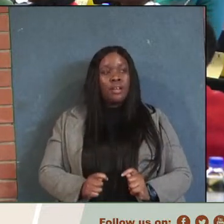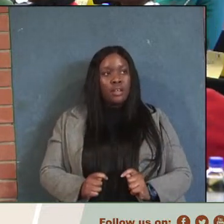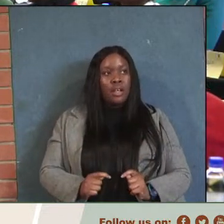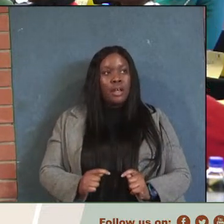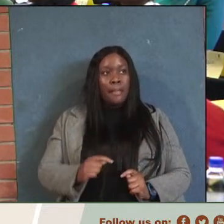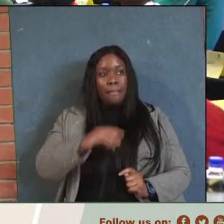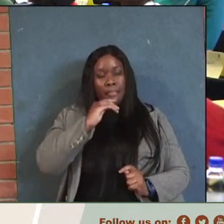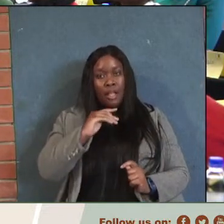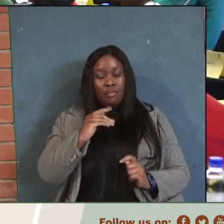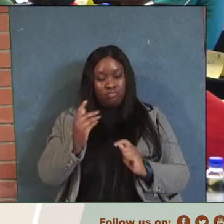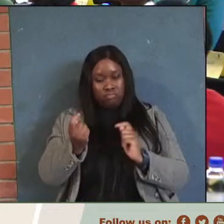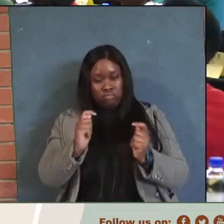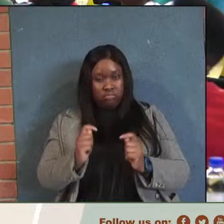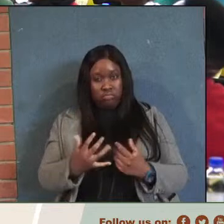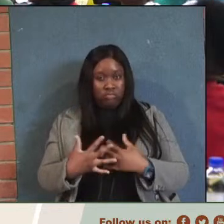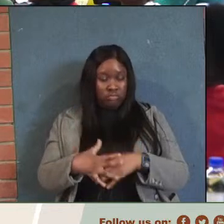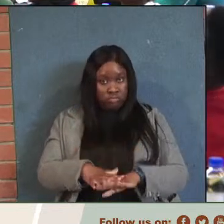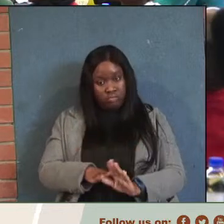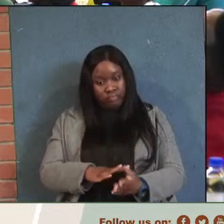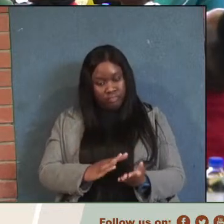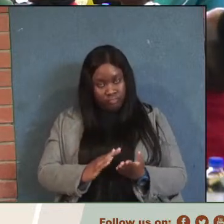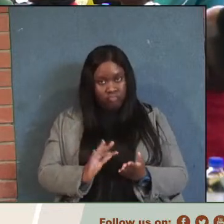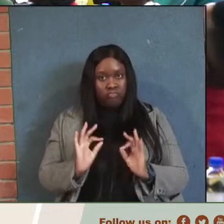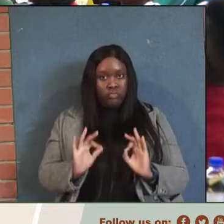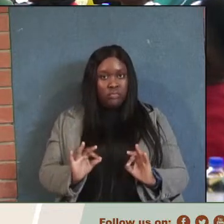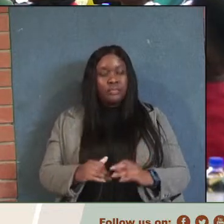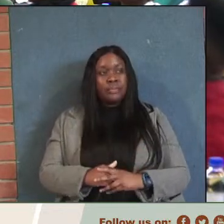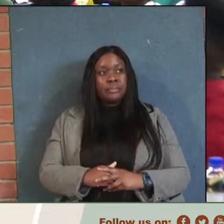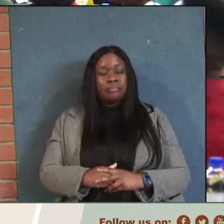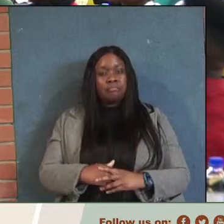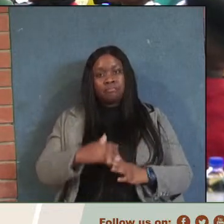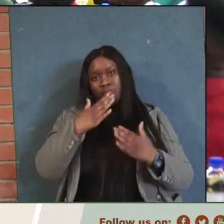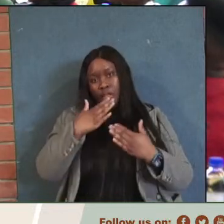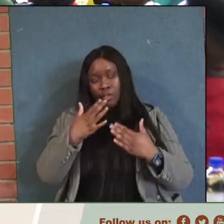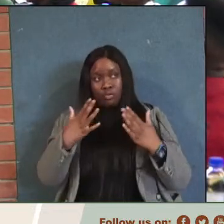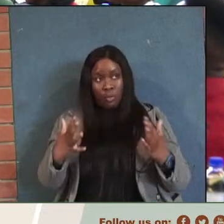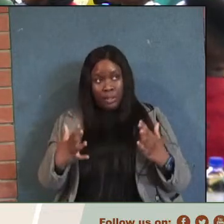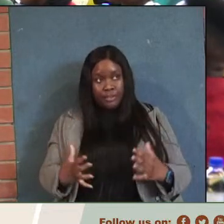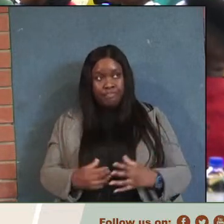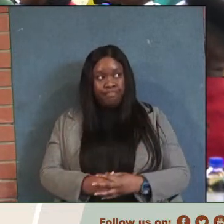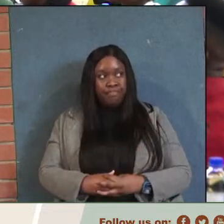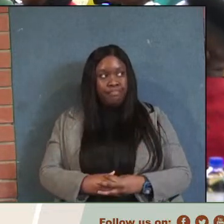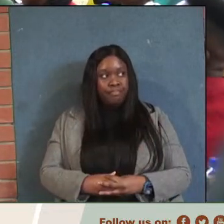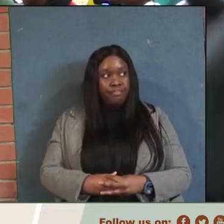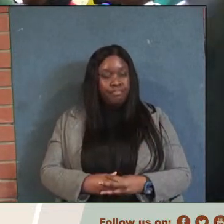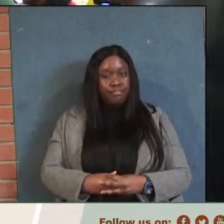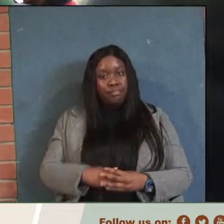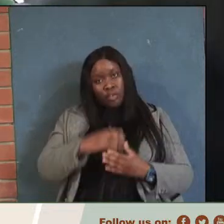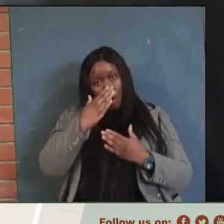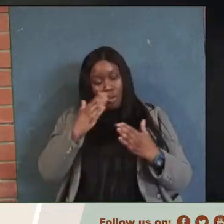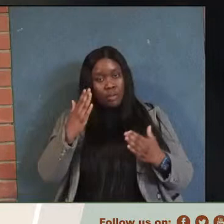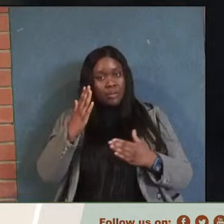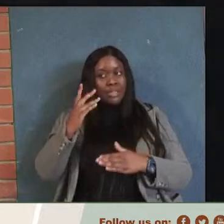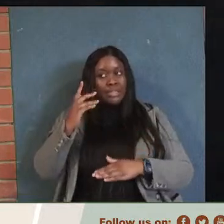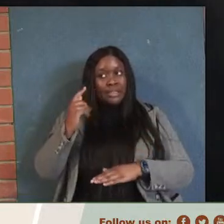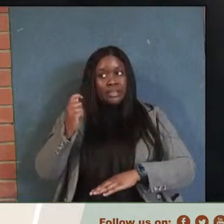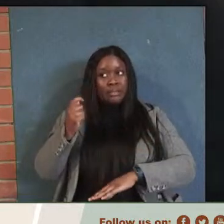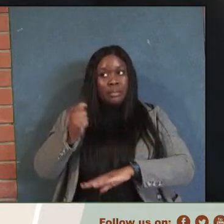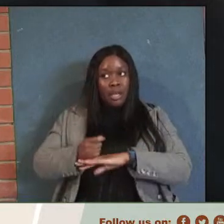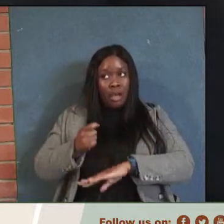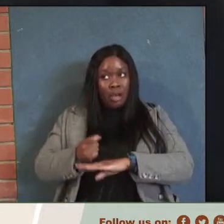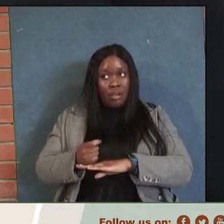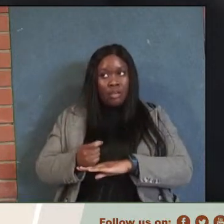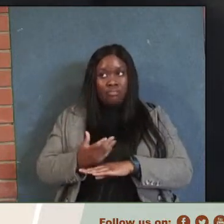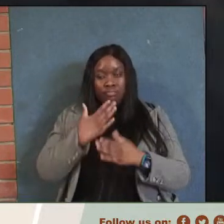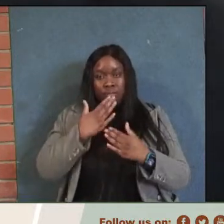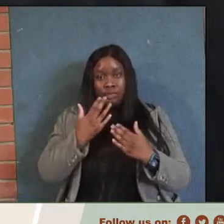I wanted to be practical. And then thank you very much, the Honorable Speaker. Yeah, these are